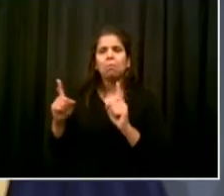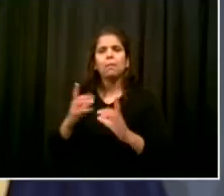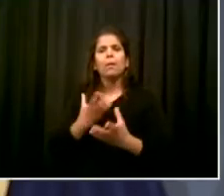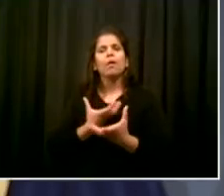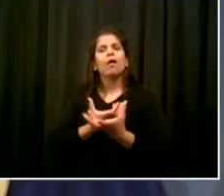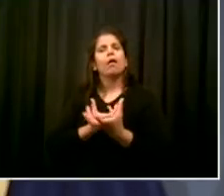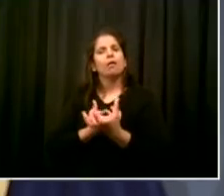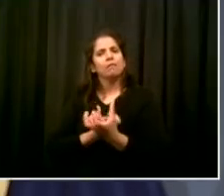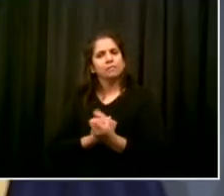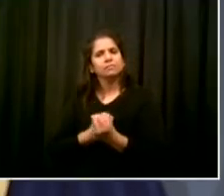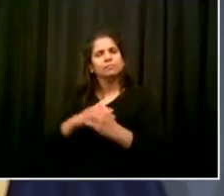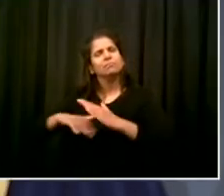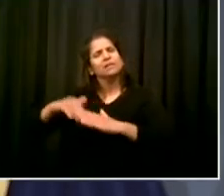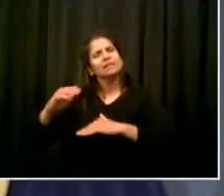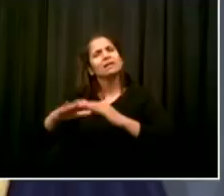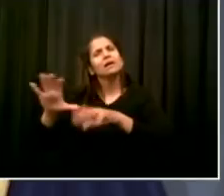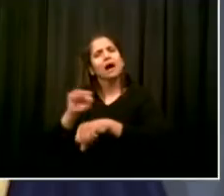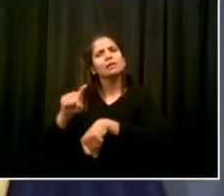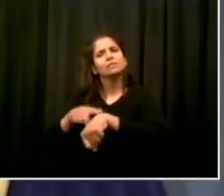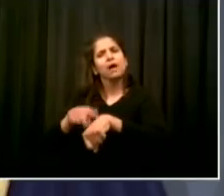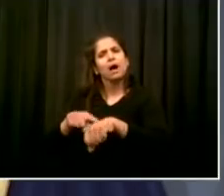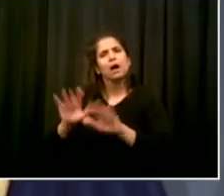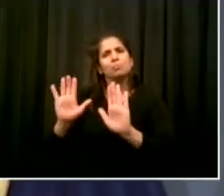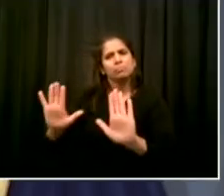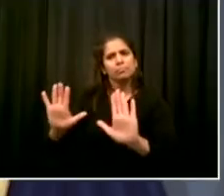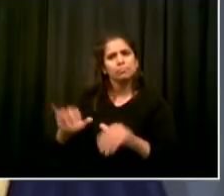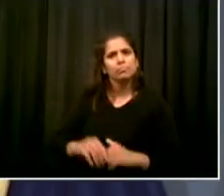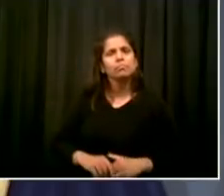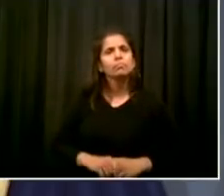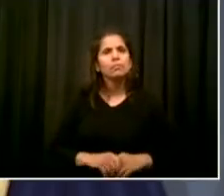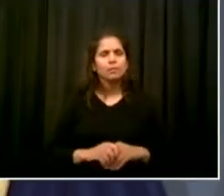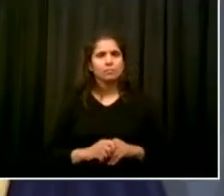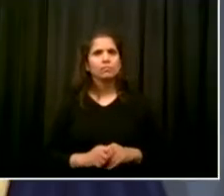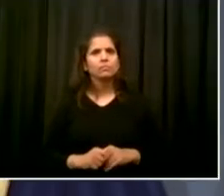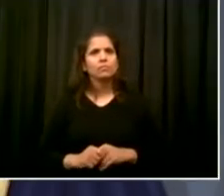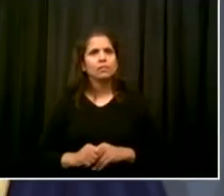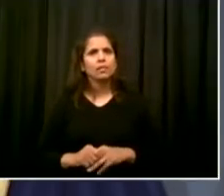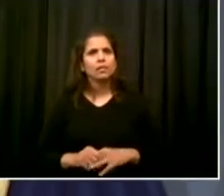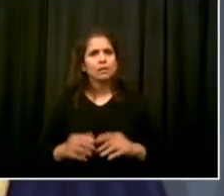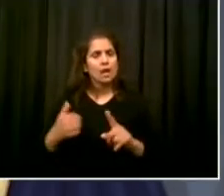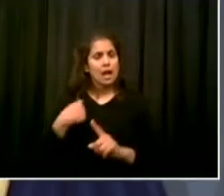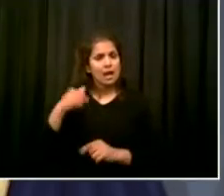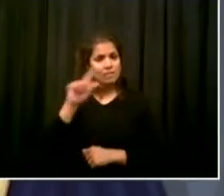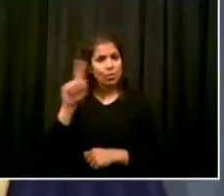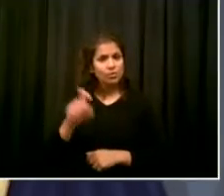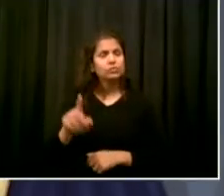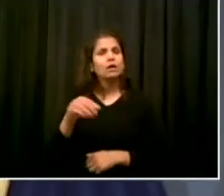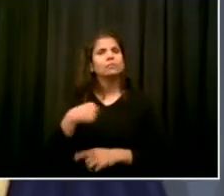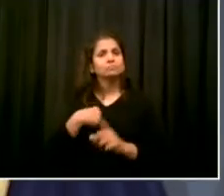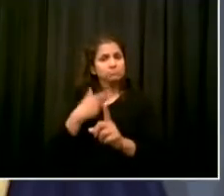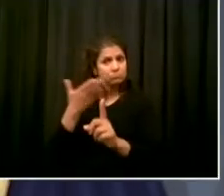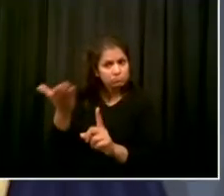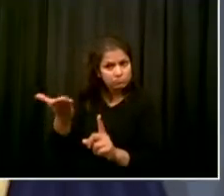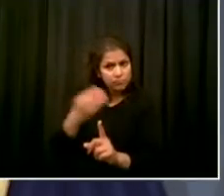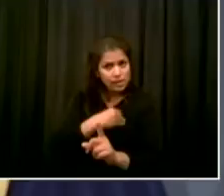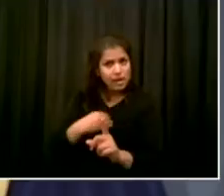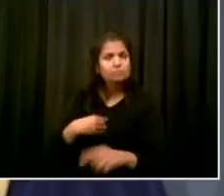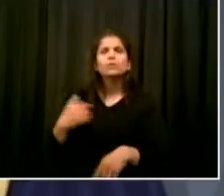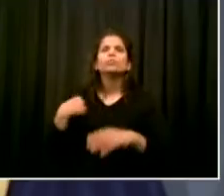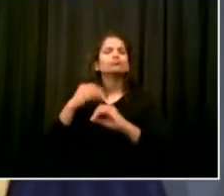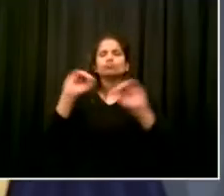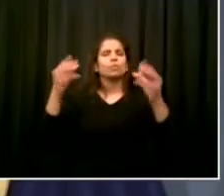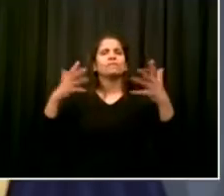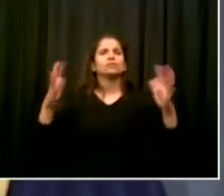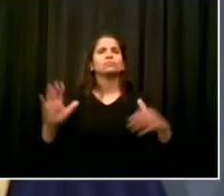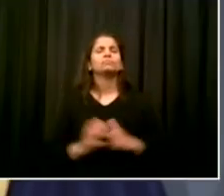I'm good with your answer. What's that now? I'm good with your response. Okay, excellent. Thank you, Jacob. Let's see if we